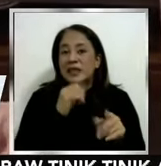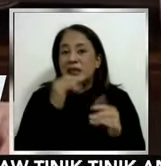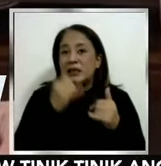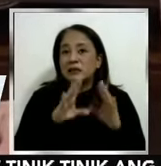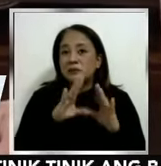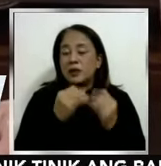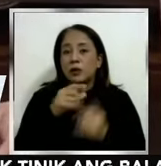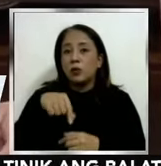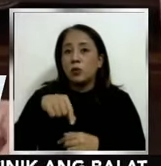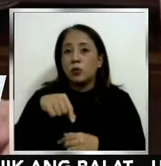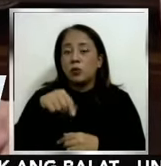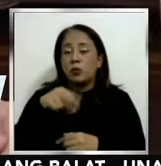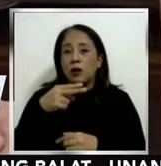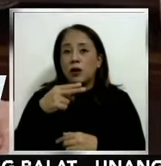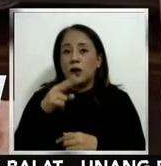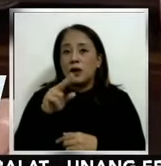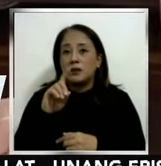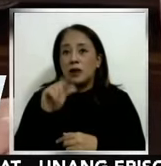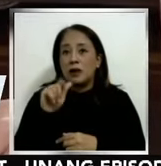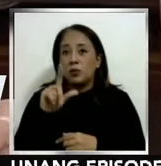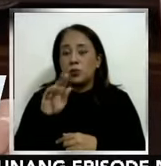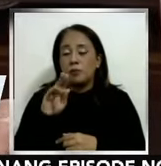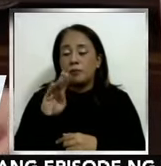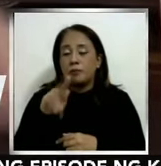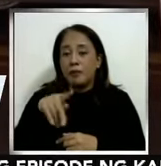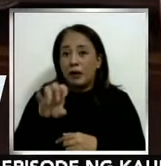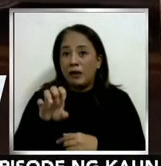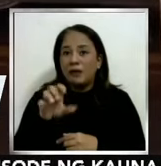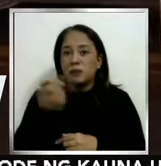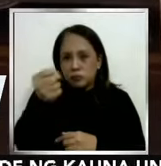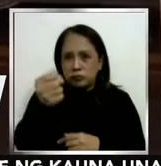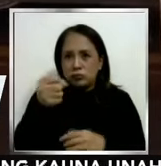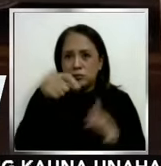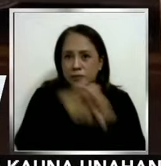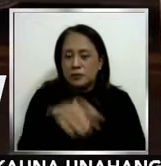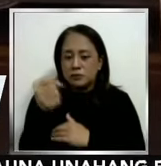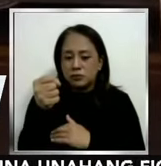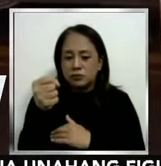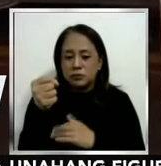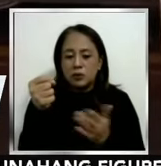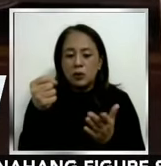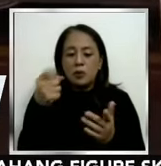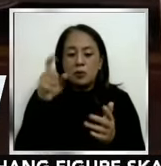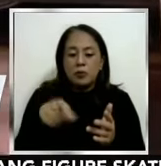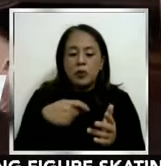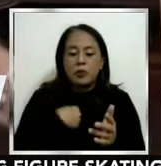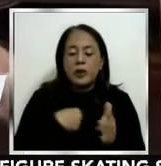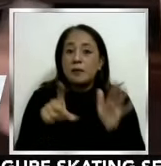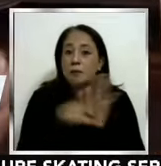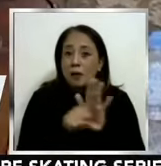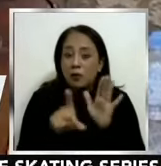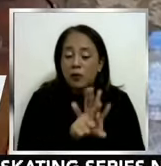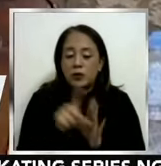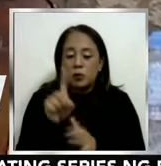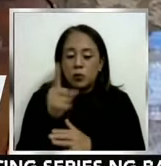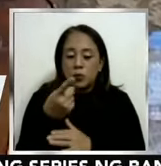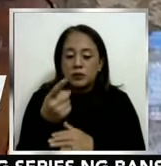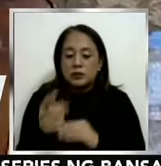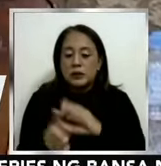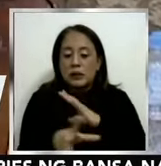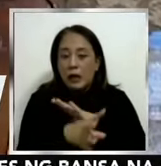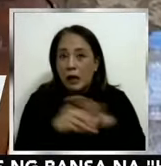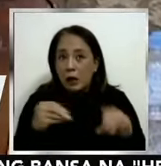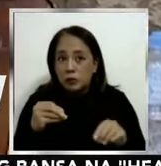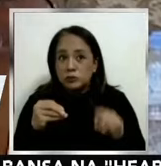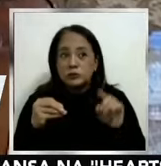okay, immediately stop. Stop the culling. We will just prohibit exit of this. This time, we will also